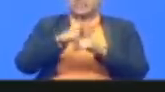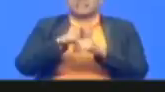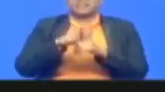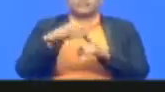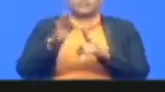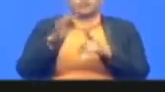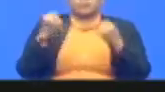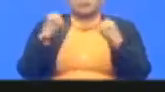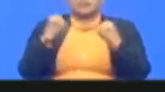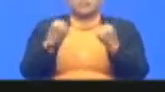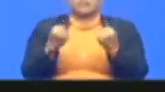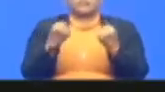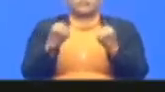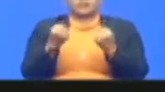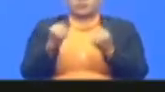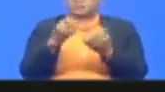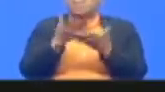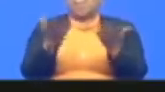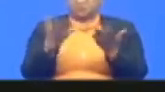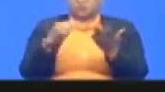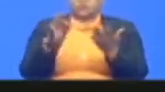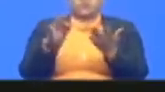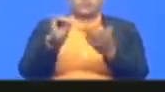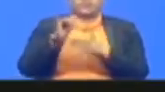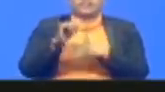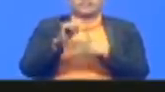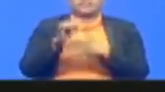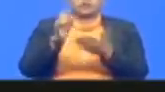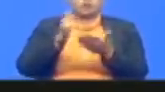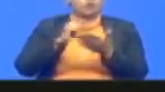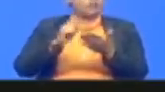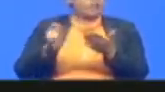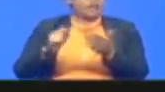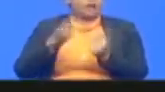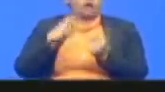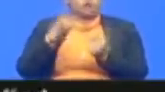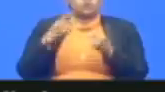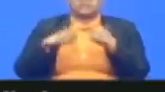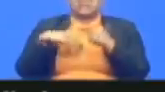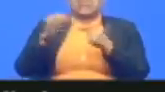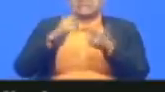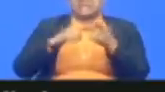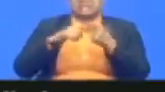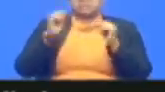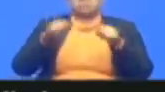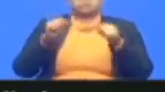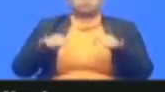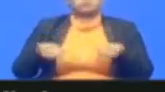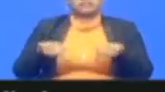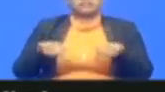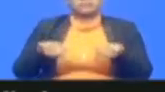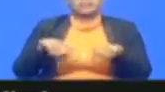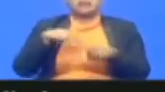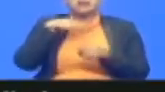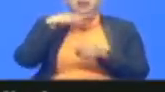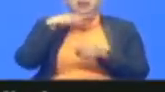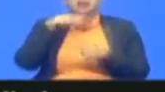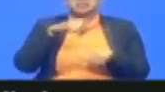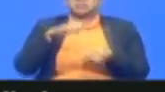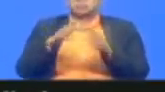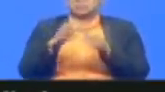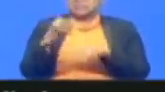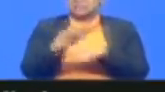powerful animated doodle of the late author, who would have been 60 years old today. She passed away after a long battle with cancer